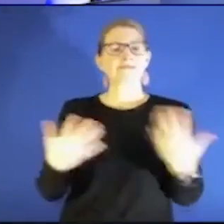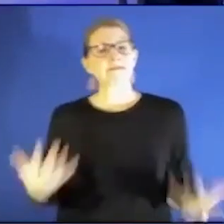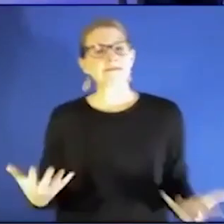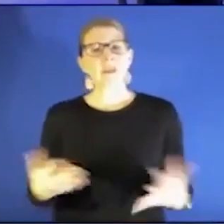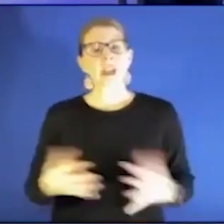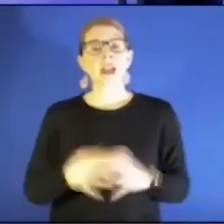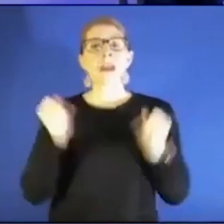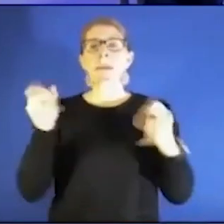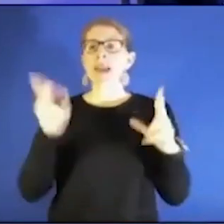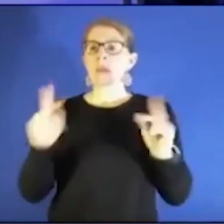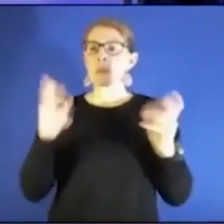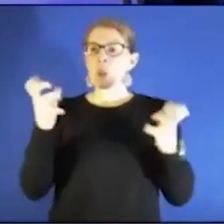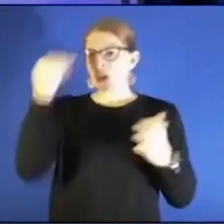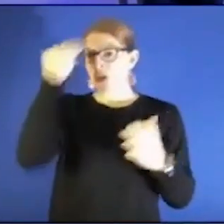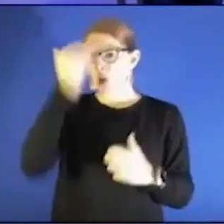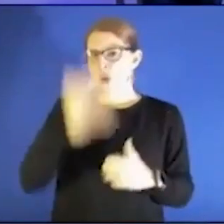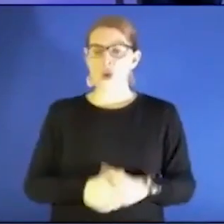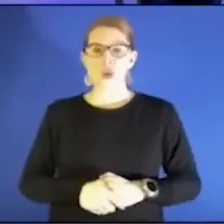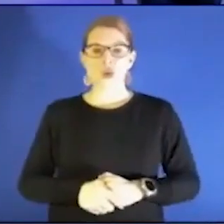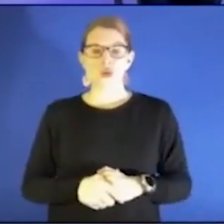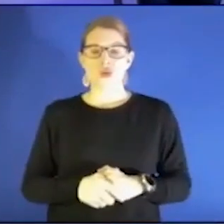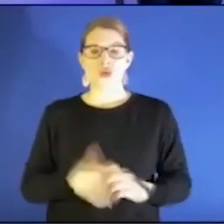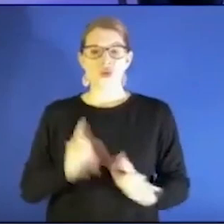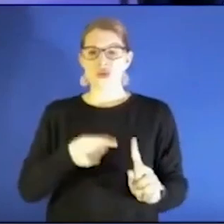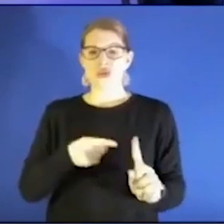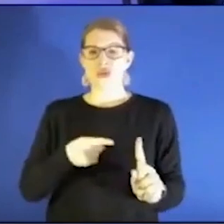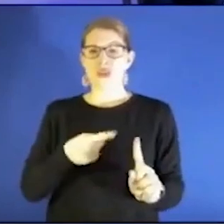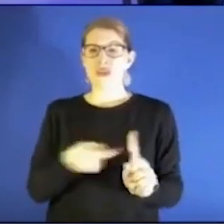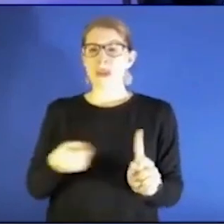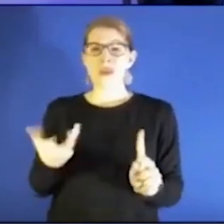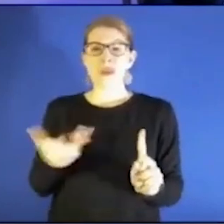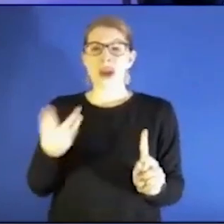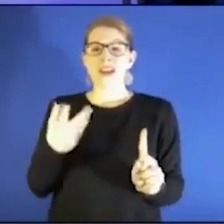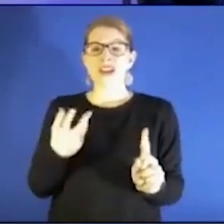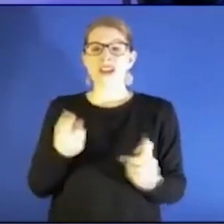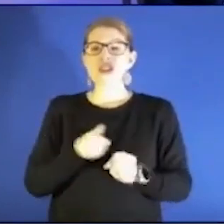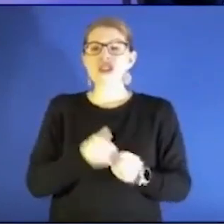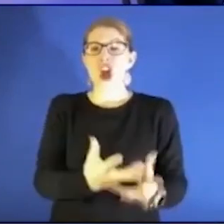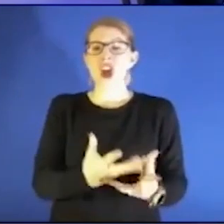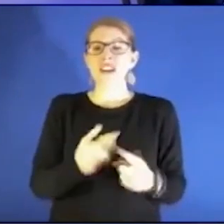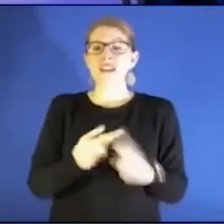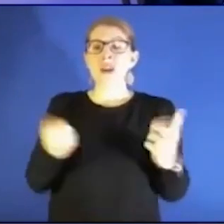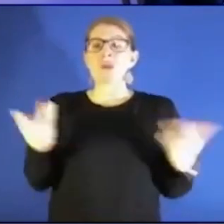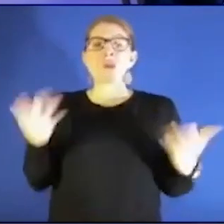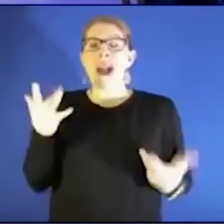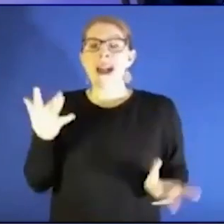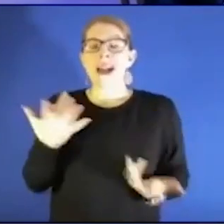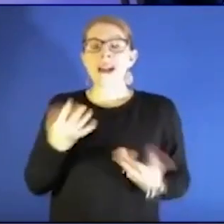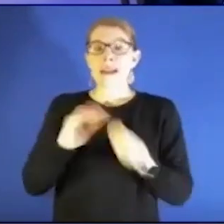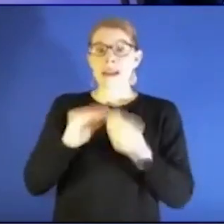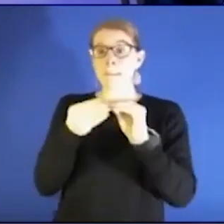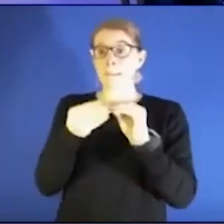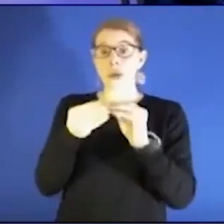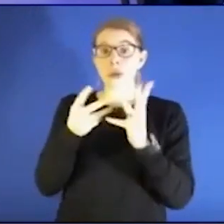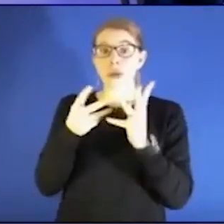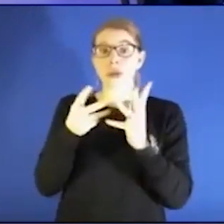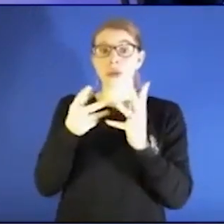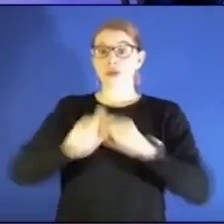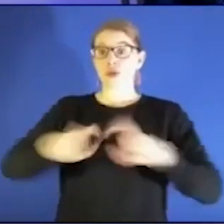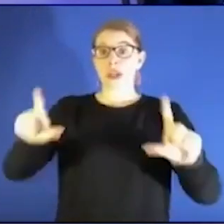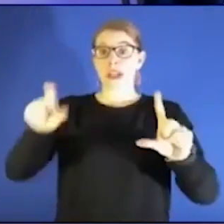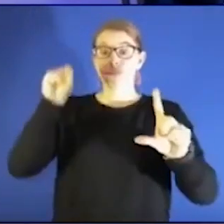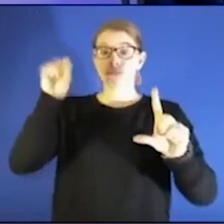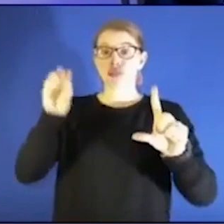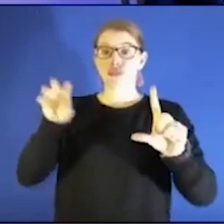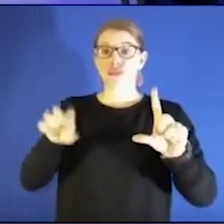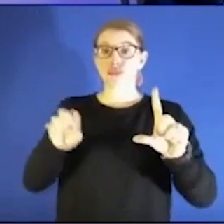know what brought that on, and what can you tell us when we see these numbers and we see them put up on the screen every day? What does that all mean?